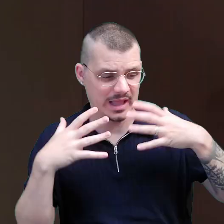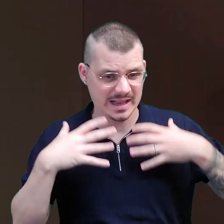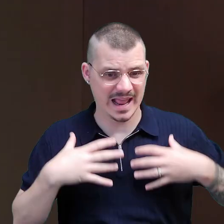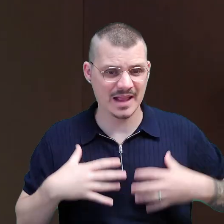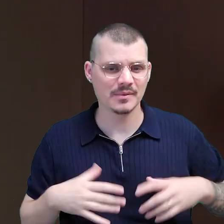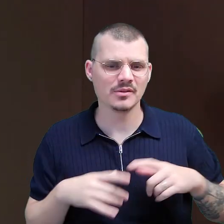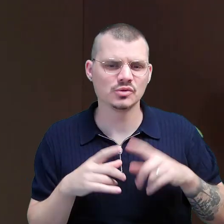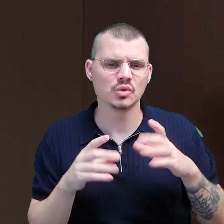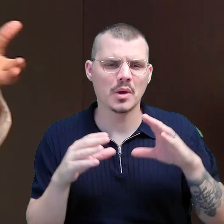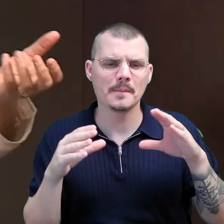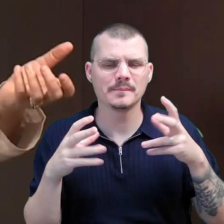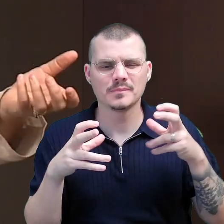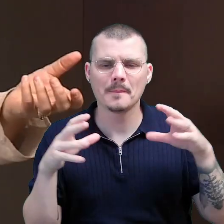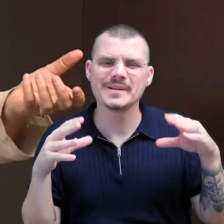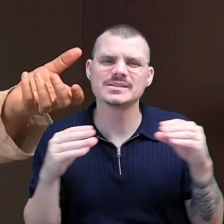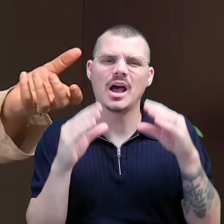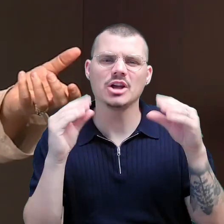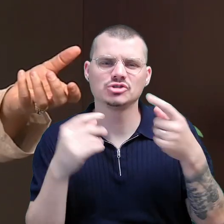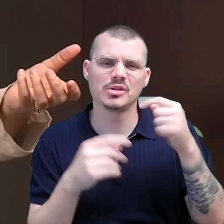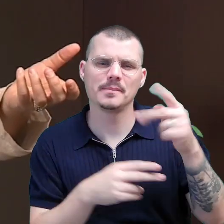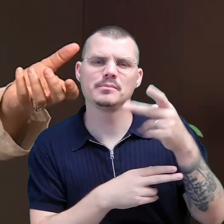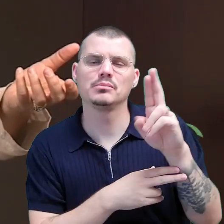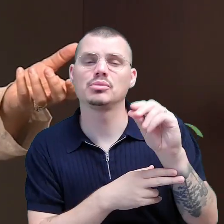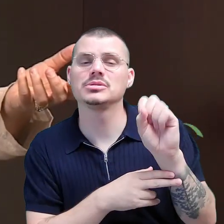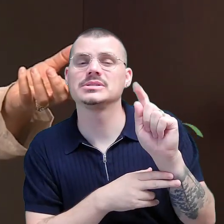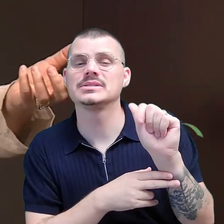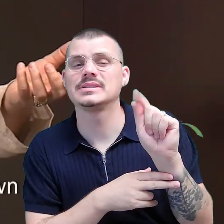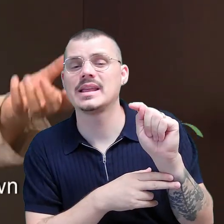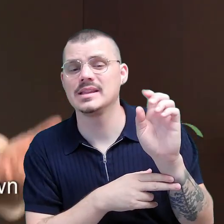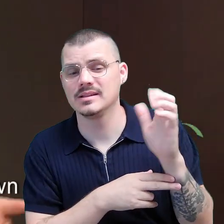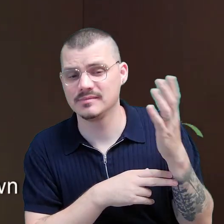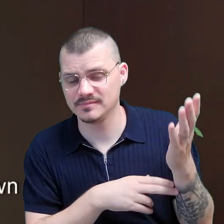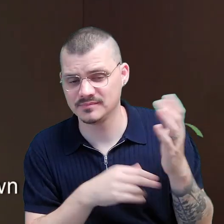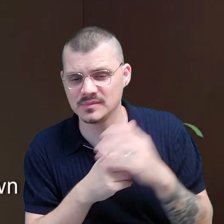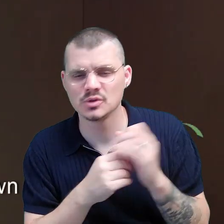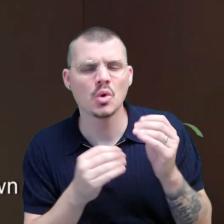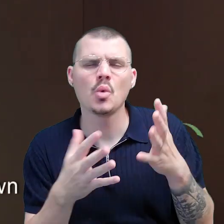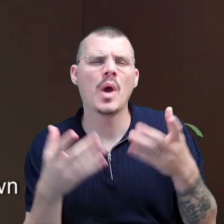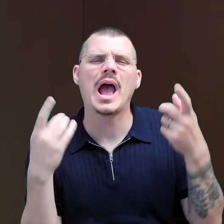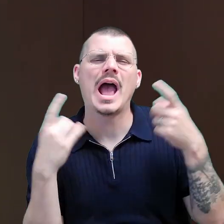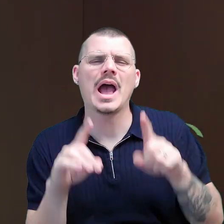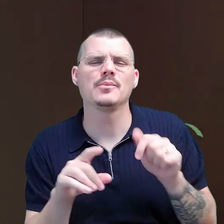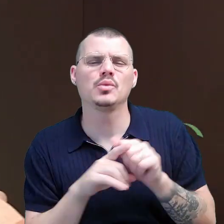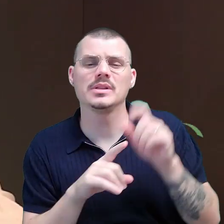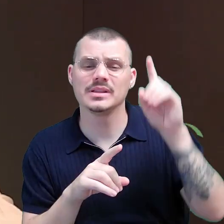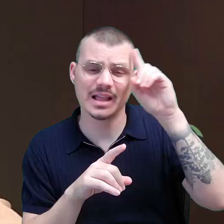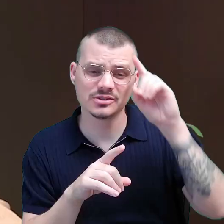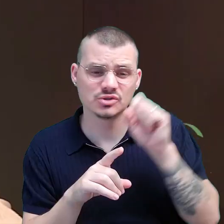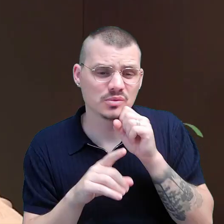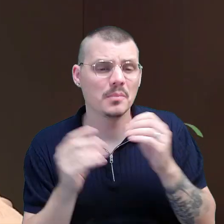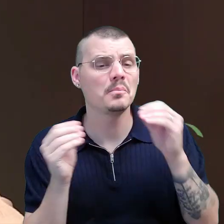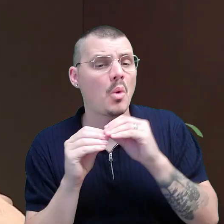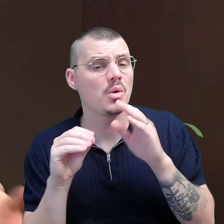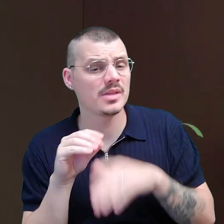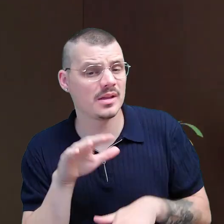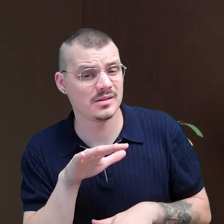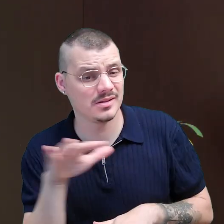of massaging the prostate. Well, what happens to people with Down syndrome more than other